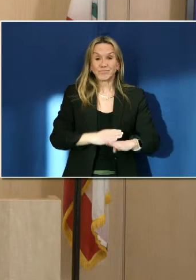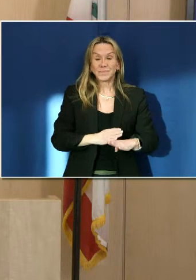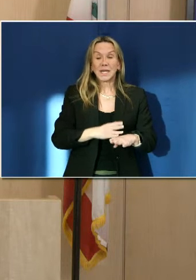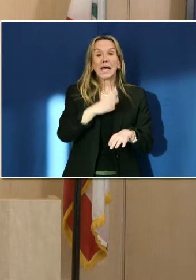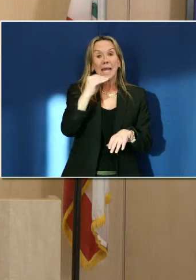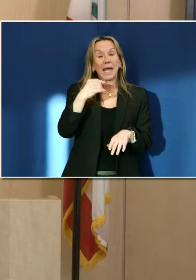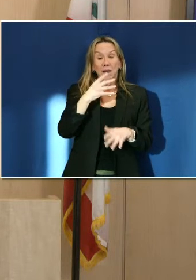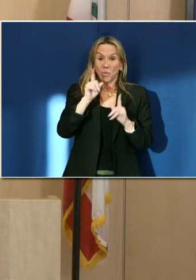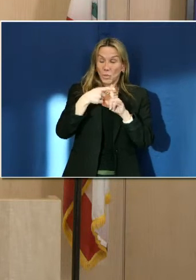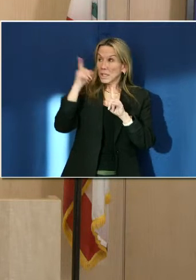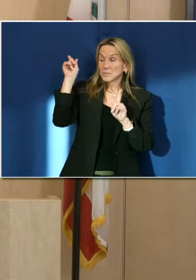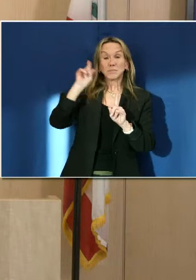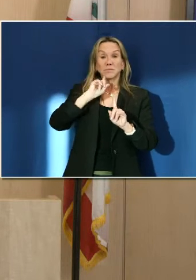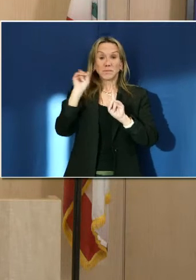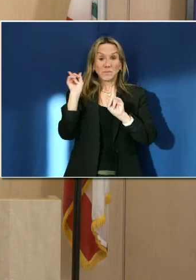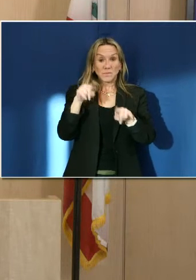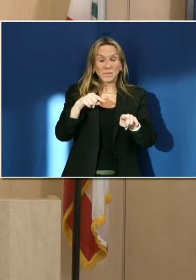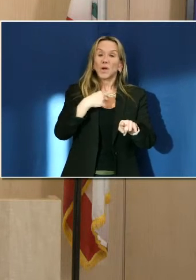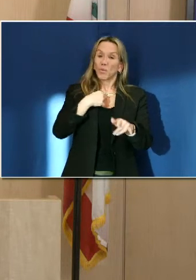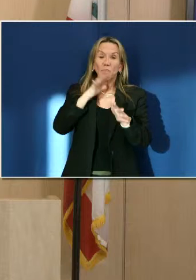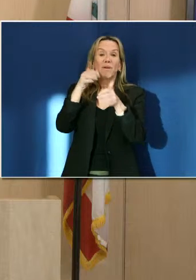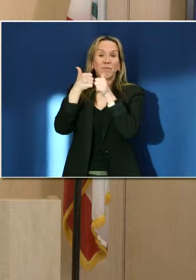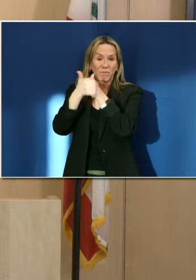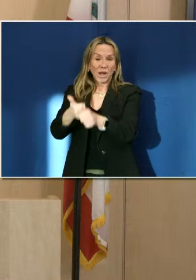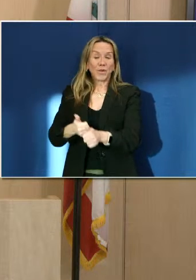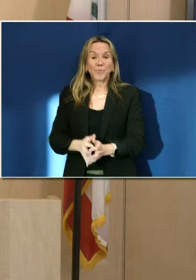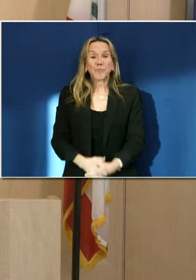are included in those restrictions.